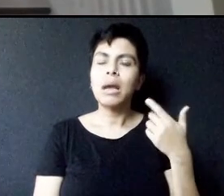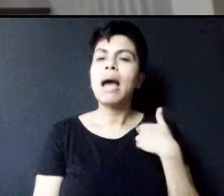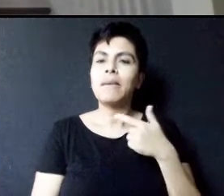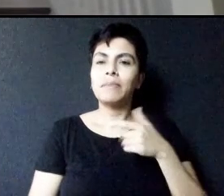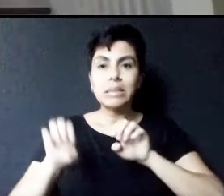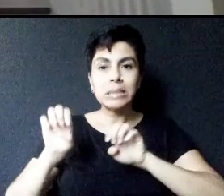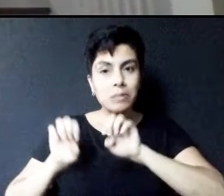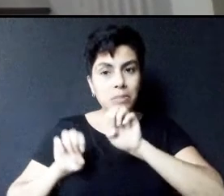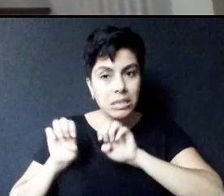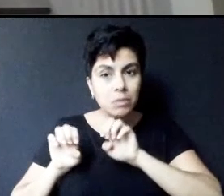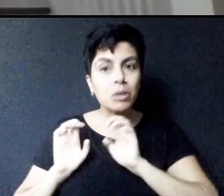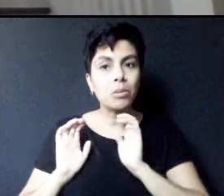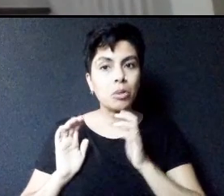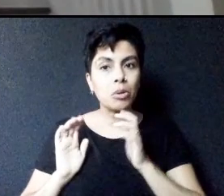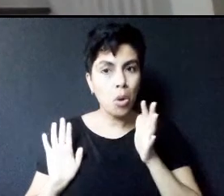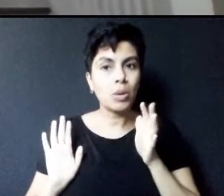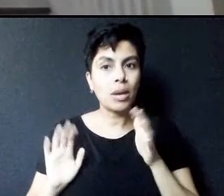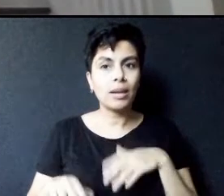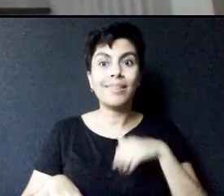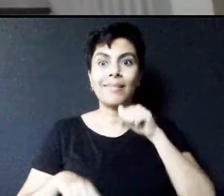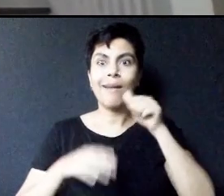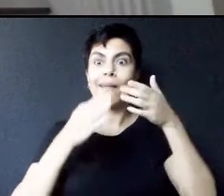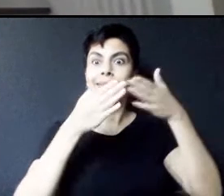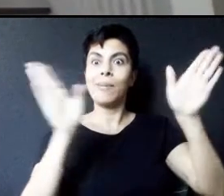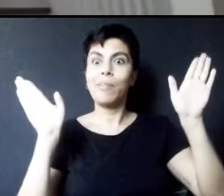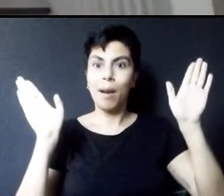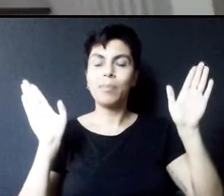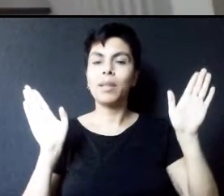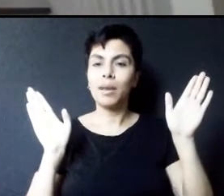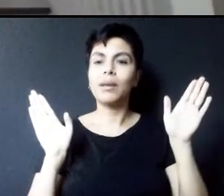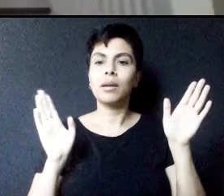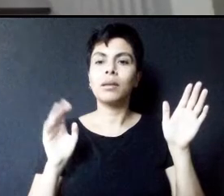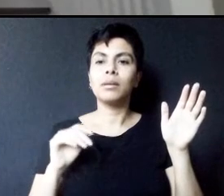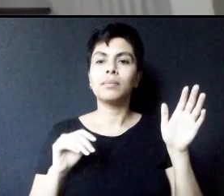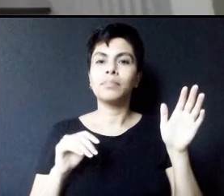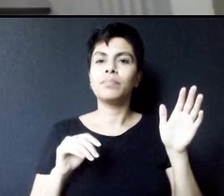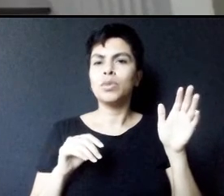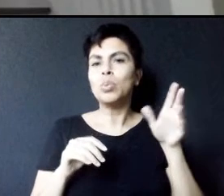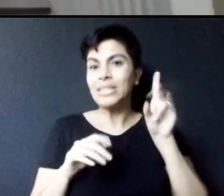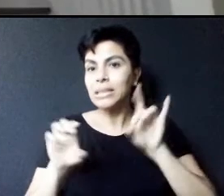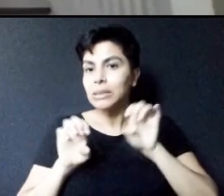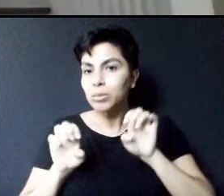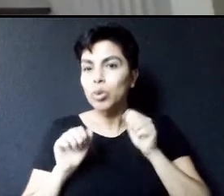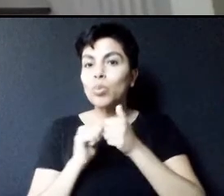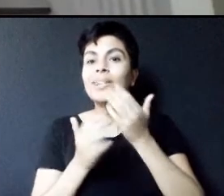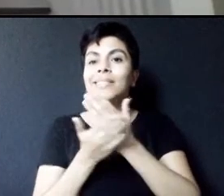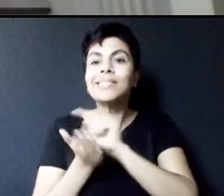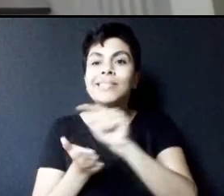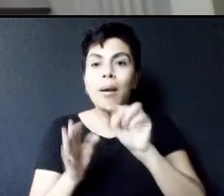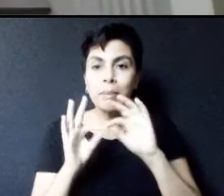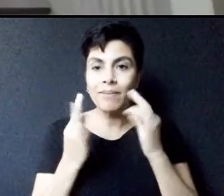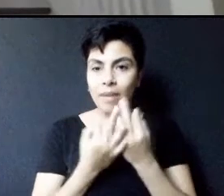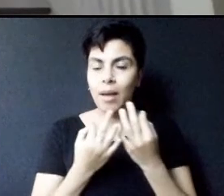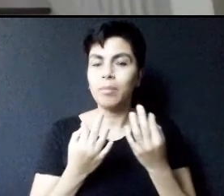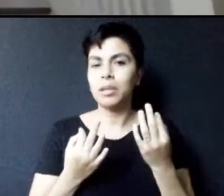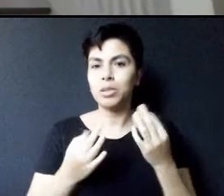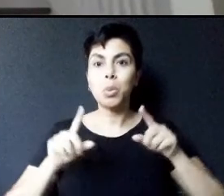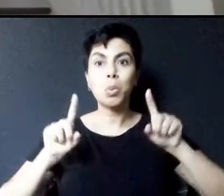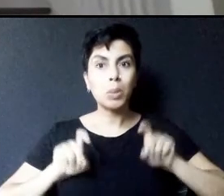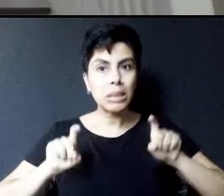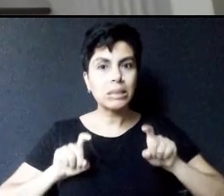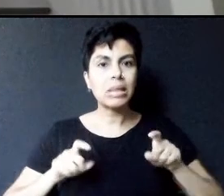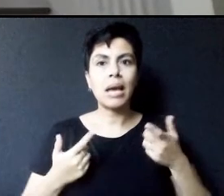some experiment, so it's not necessarily out in the public, but experiment with some families so that we can test